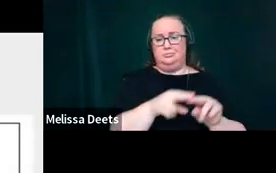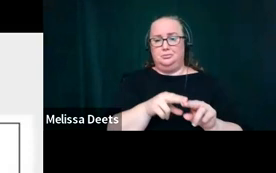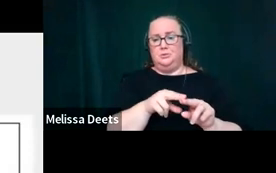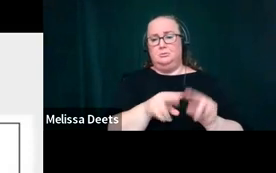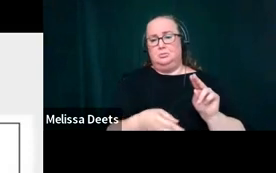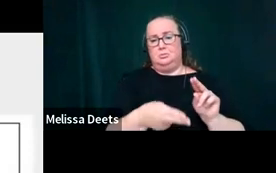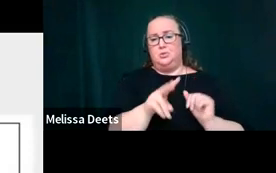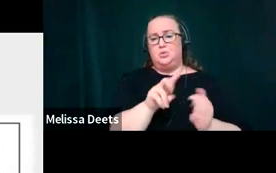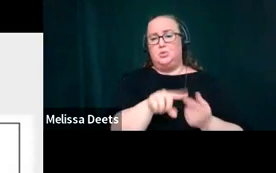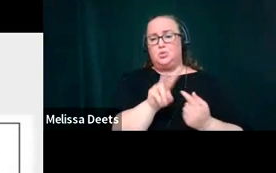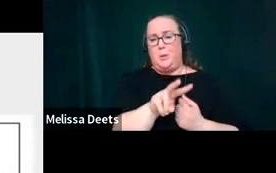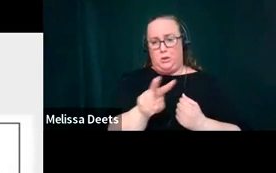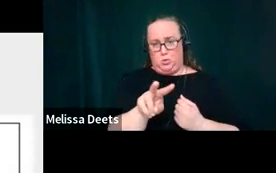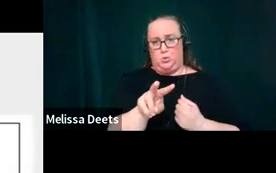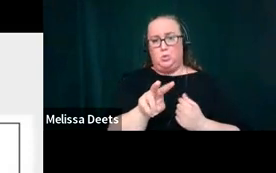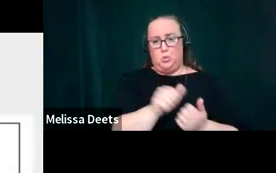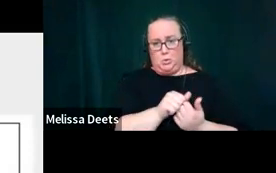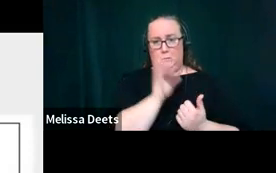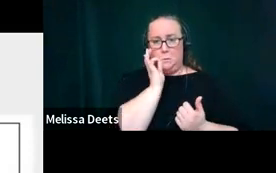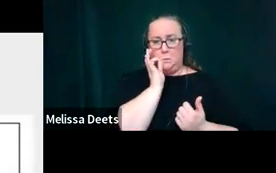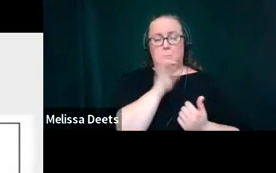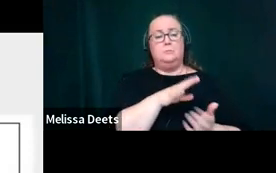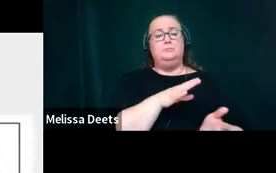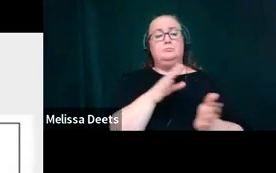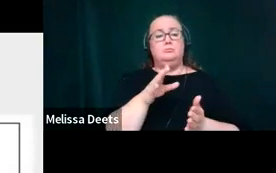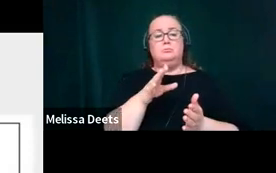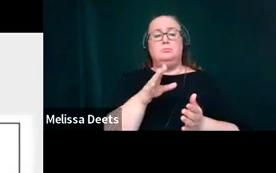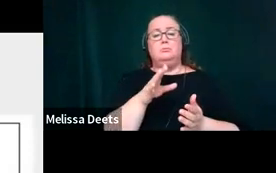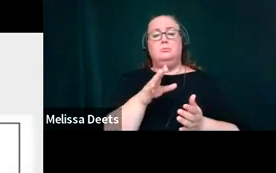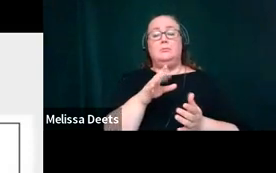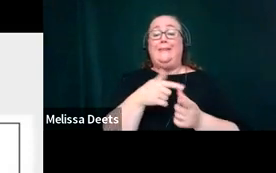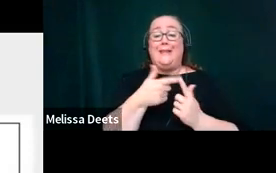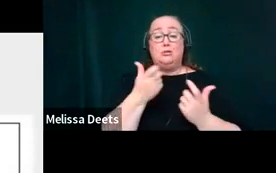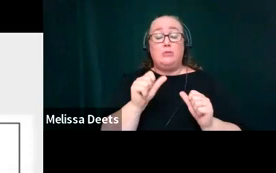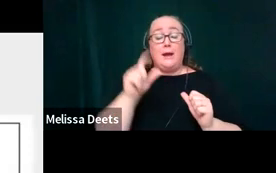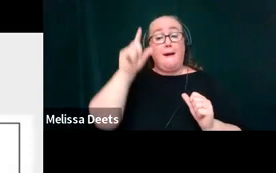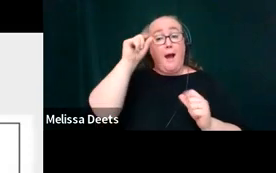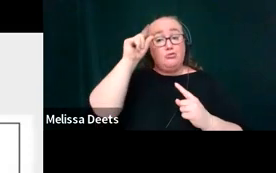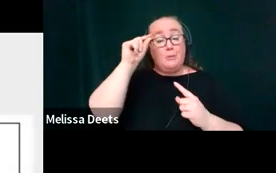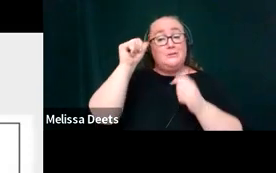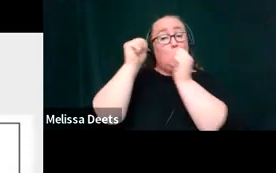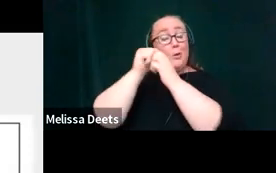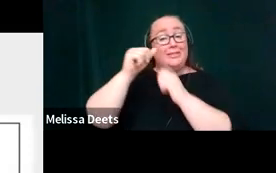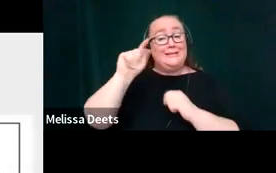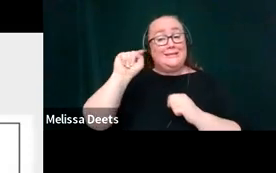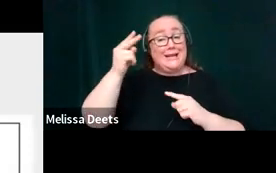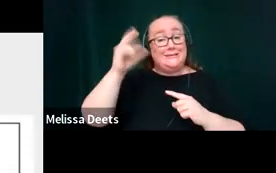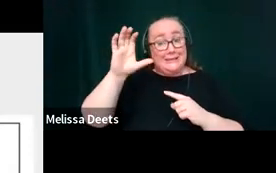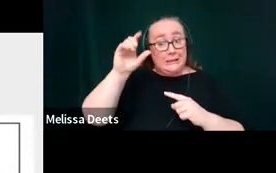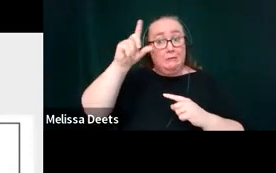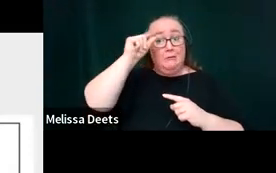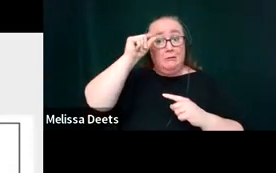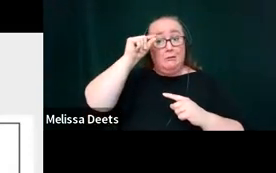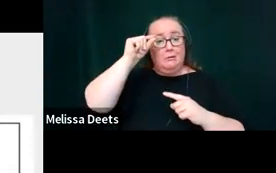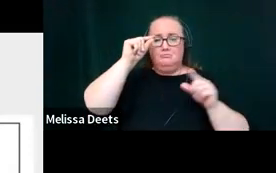with this drug. Then they tried eye drops of THC, and in this study, they did not find